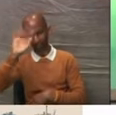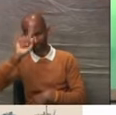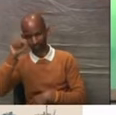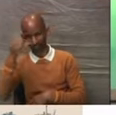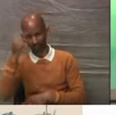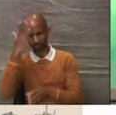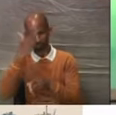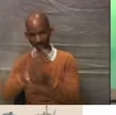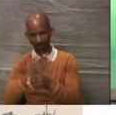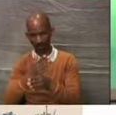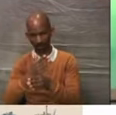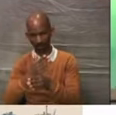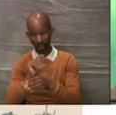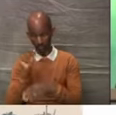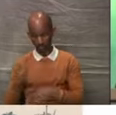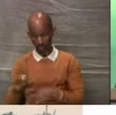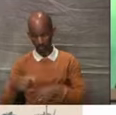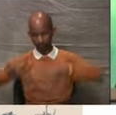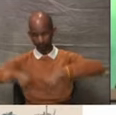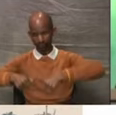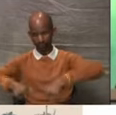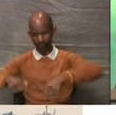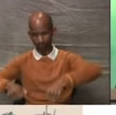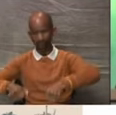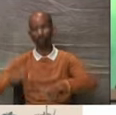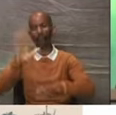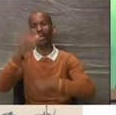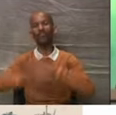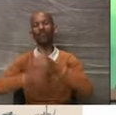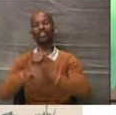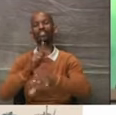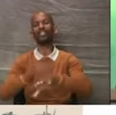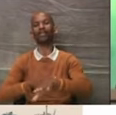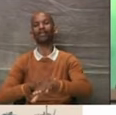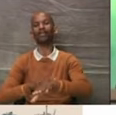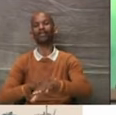125,000 jobs during construction over a 5-year period.